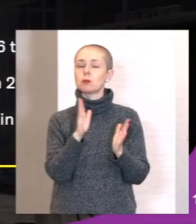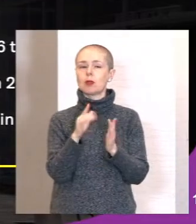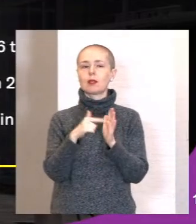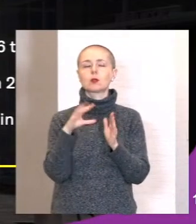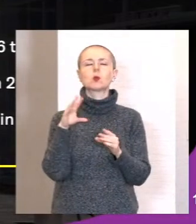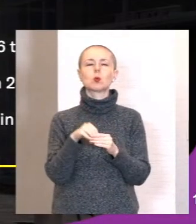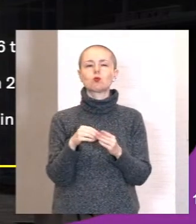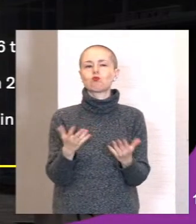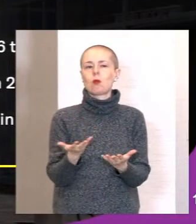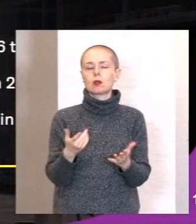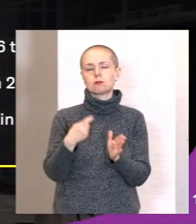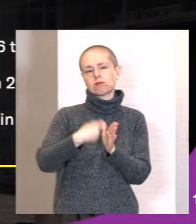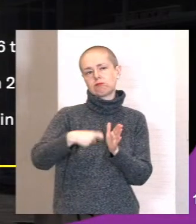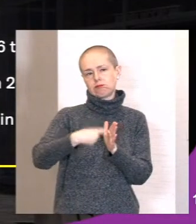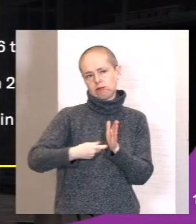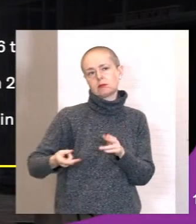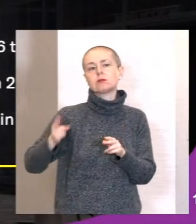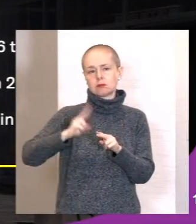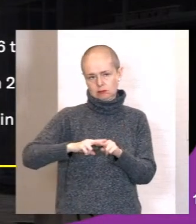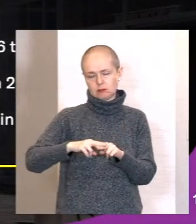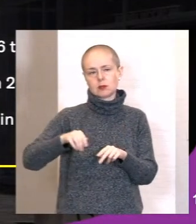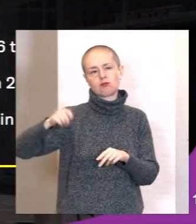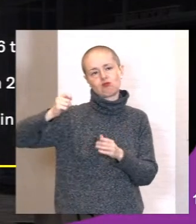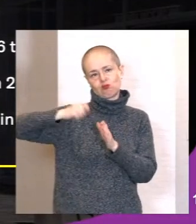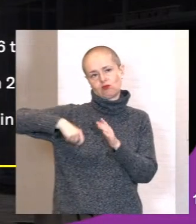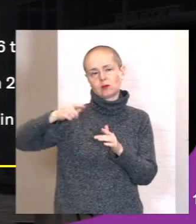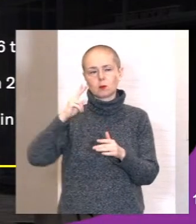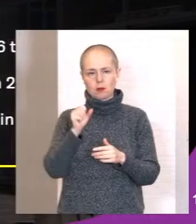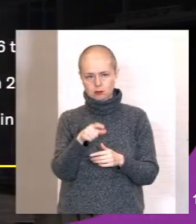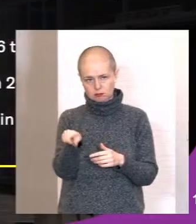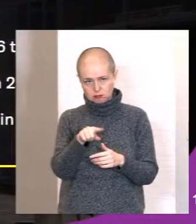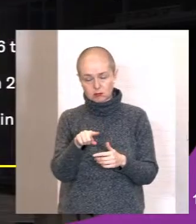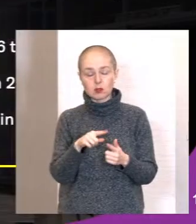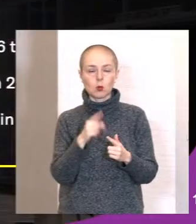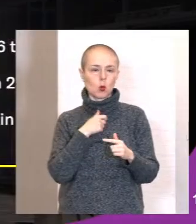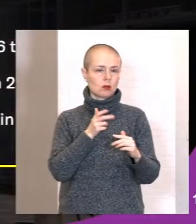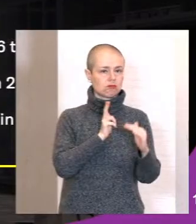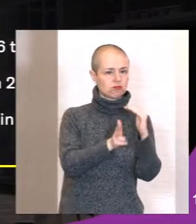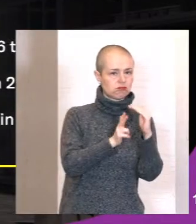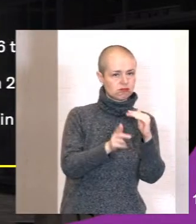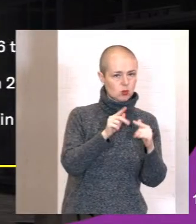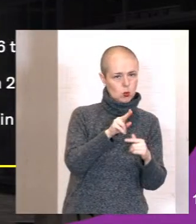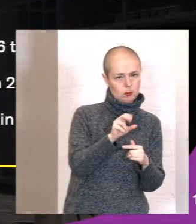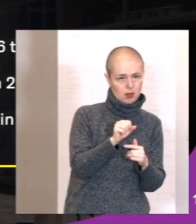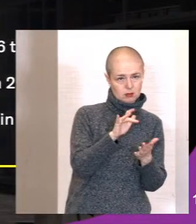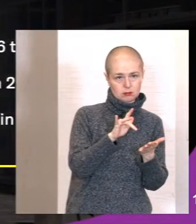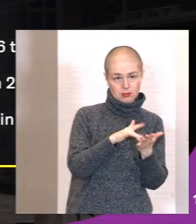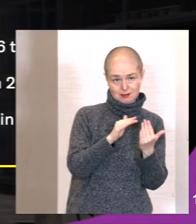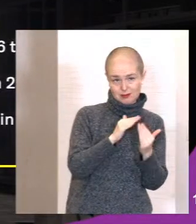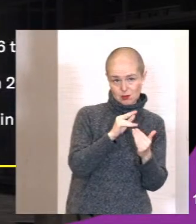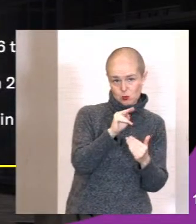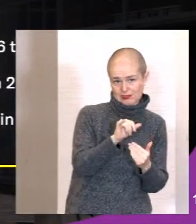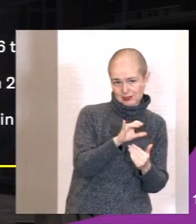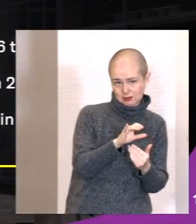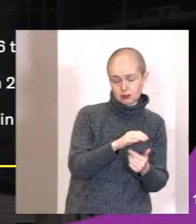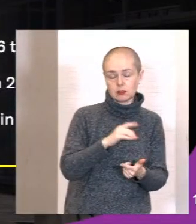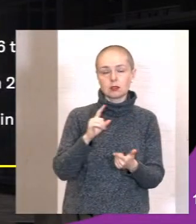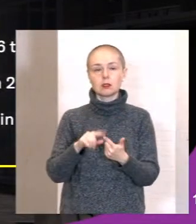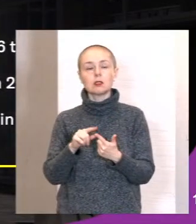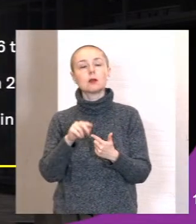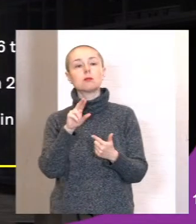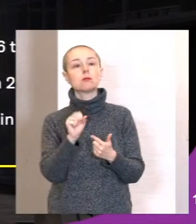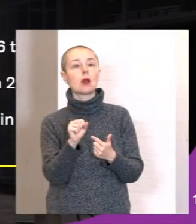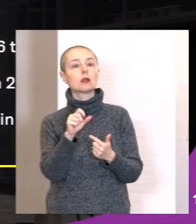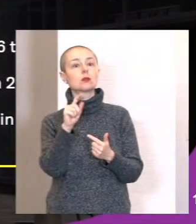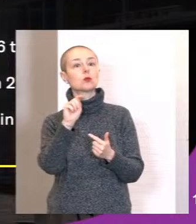fees charged to bus companies operating at the Midtown bus terminal. Bus toll structures, which currently group all